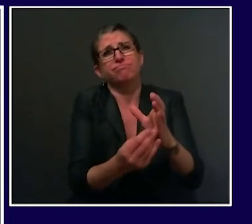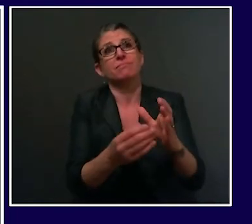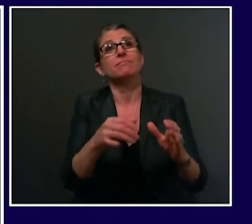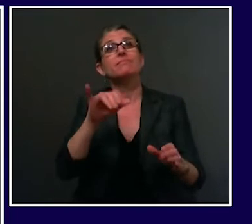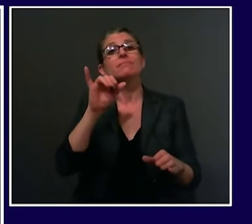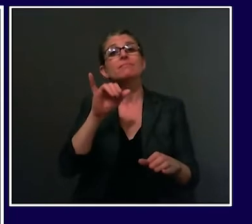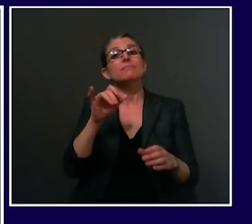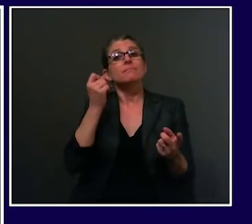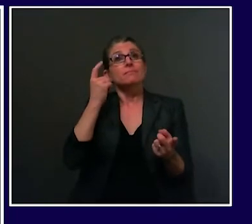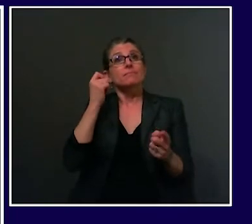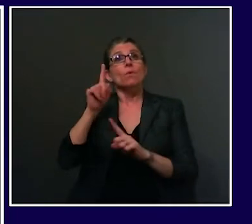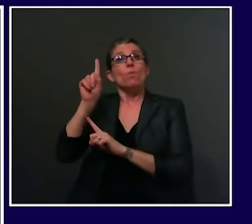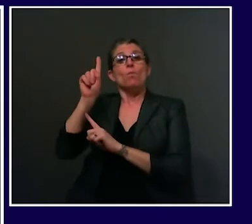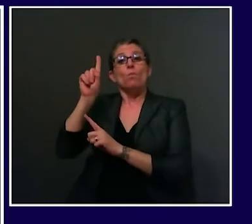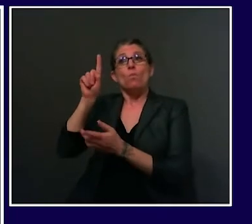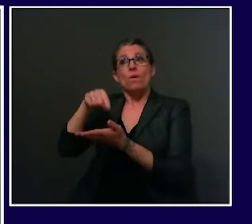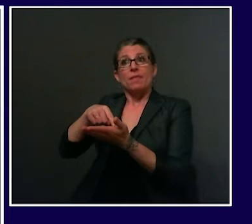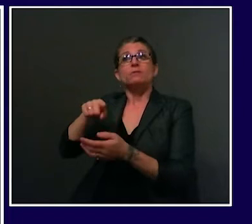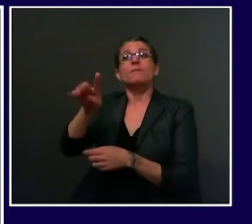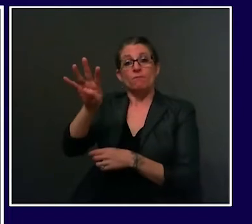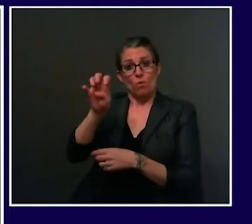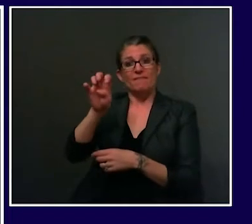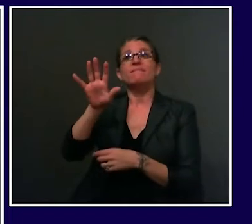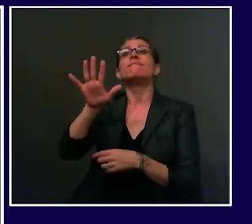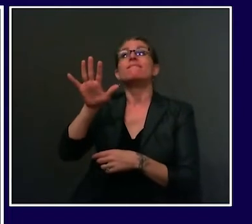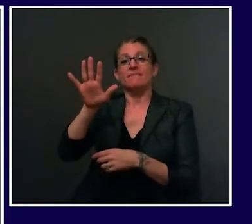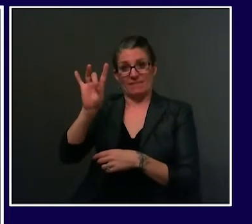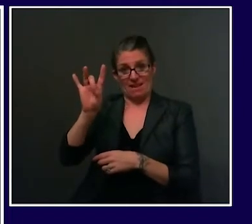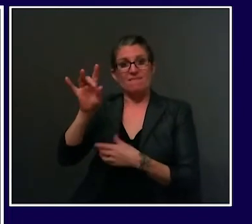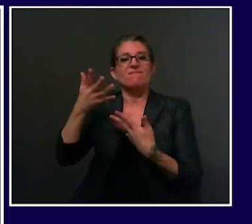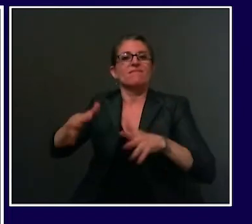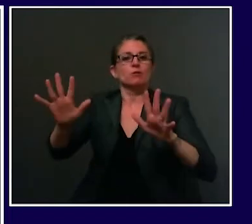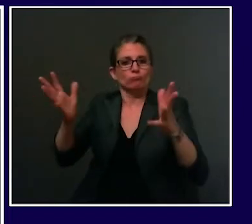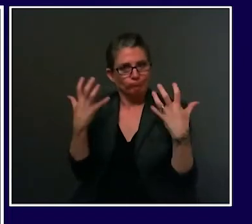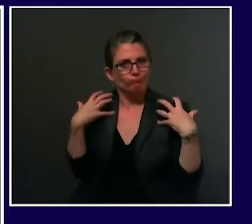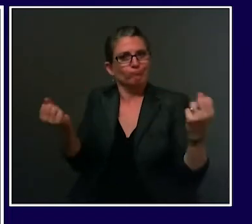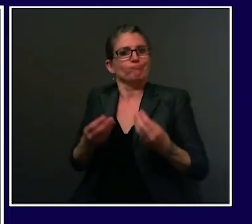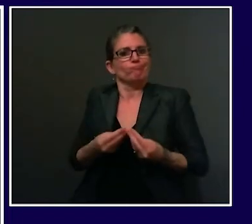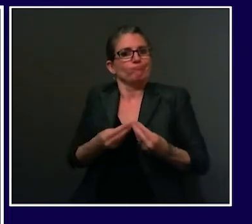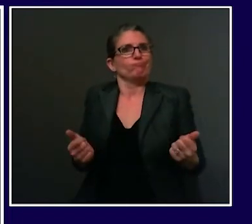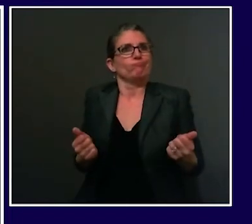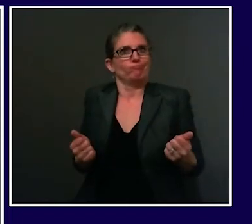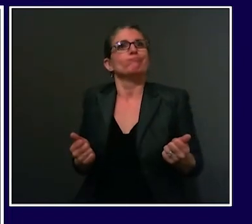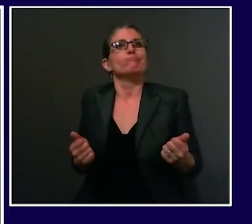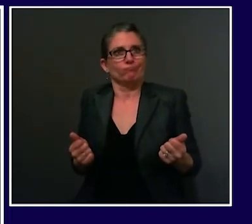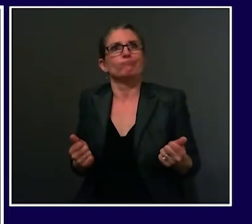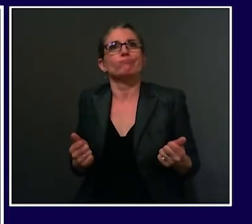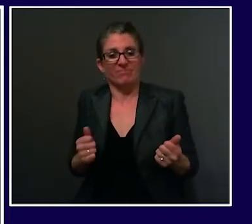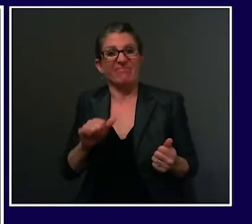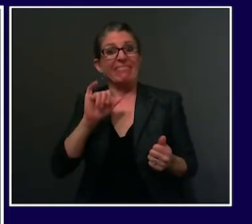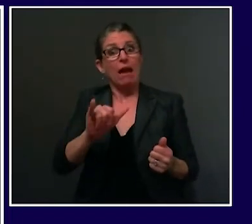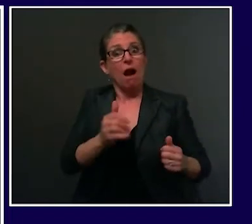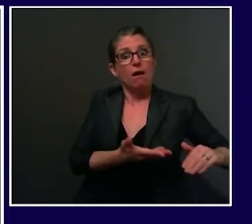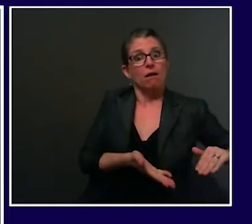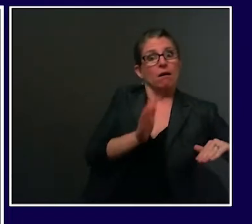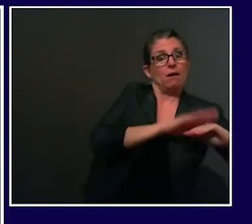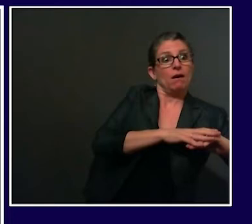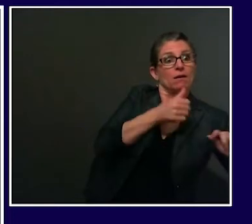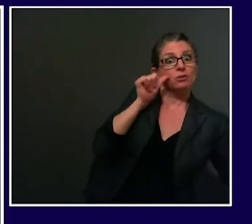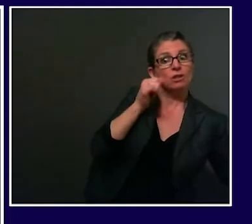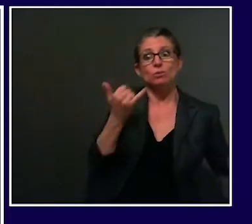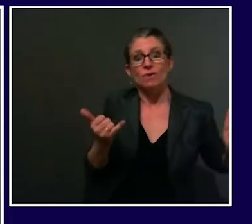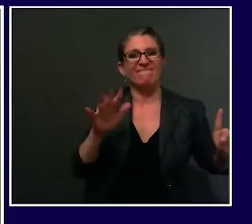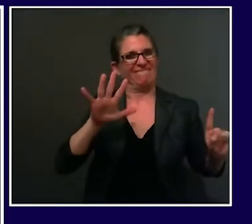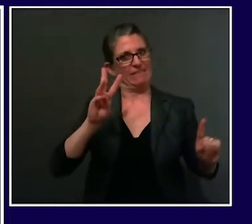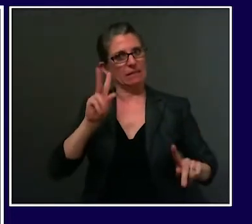1,458 individuals have recovered, an increase of 56 people who have recovered across the state. Of